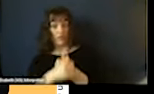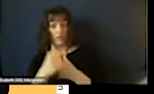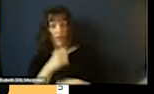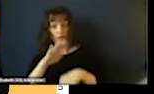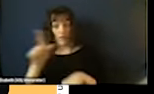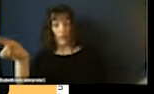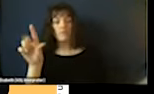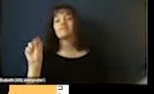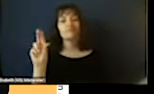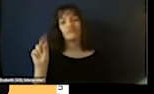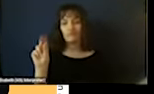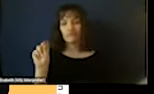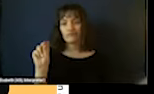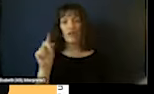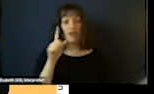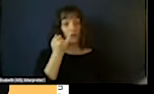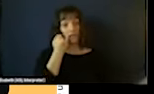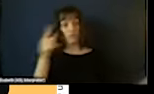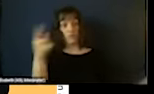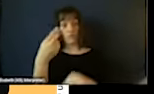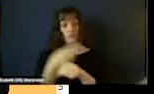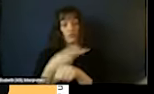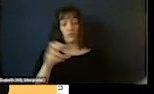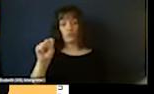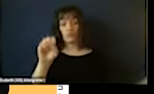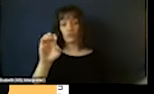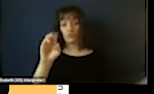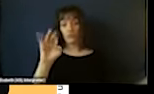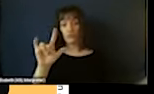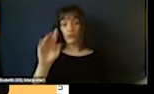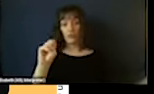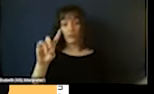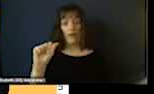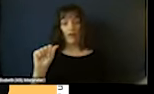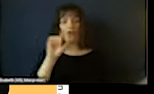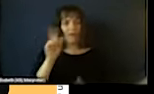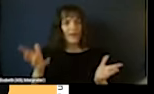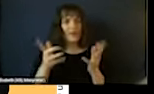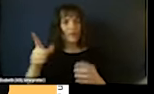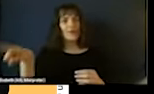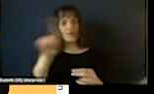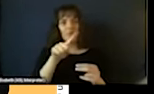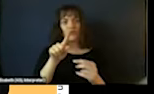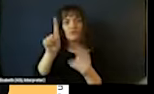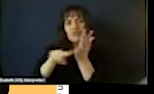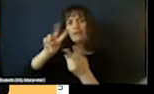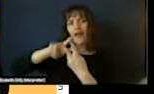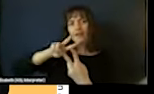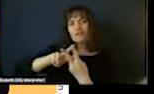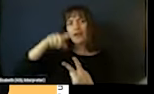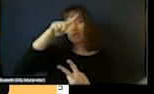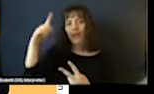learning a lot from it and would like to share some of those facts with you today. 30 to 50% of Black people killed by the police